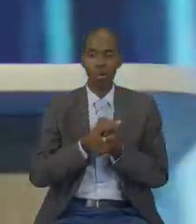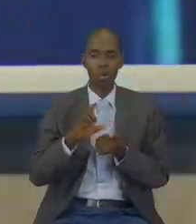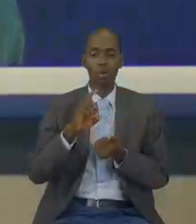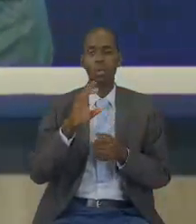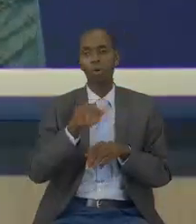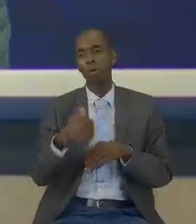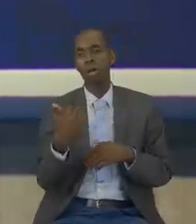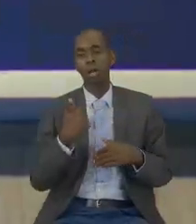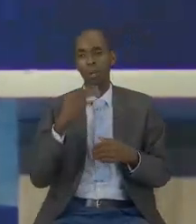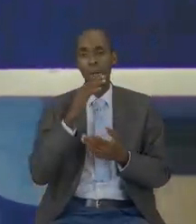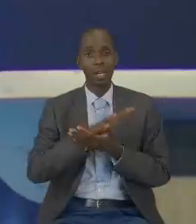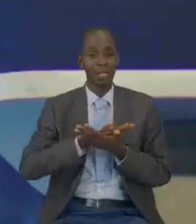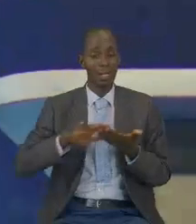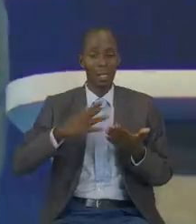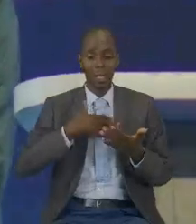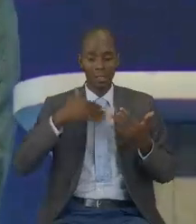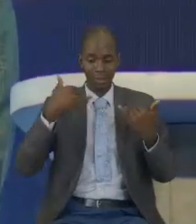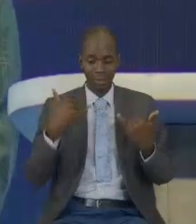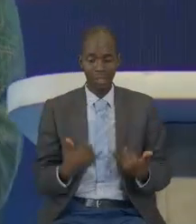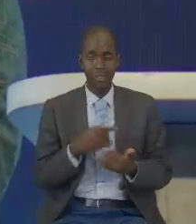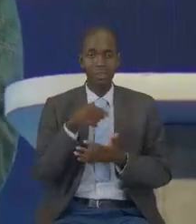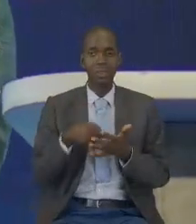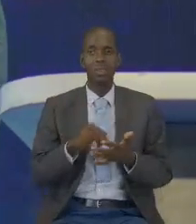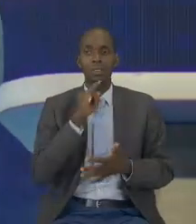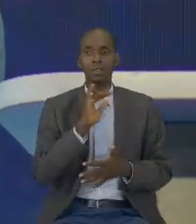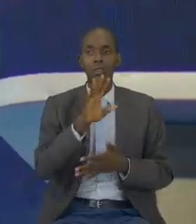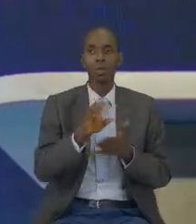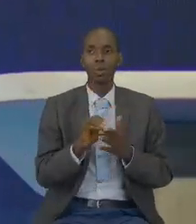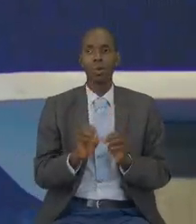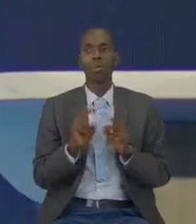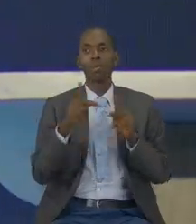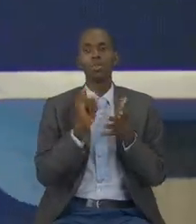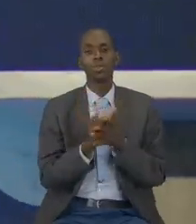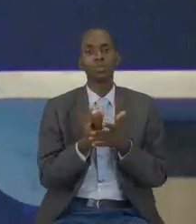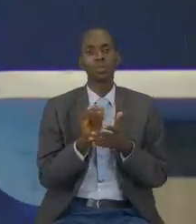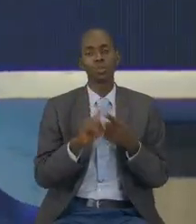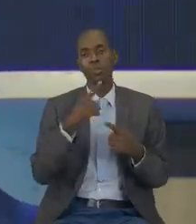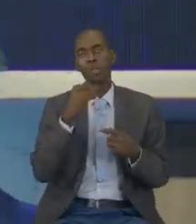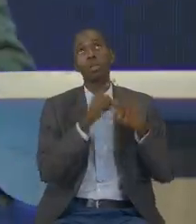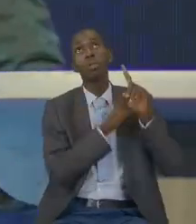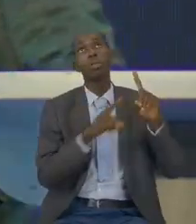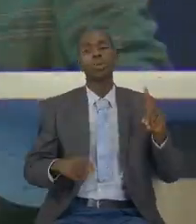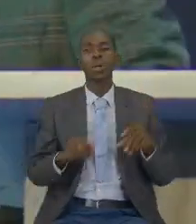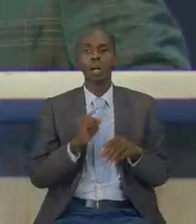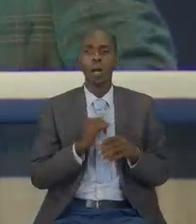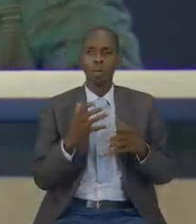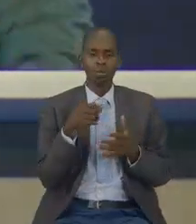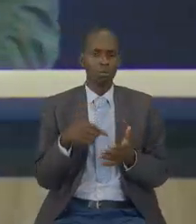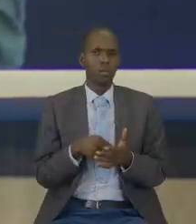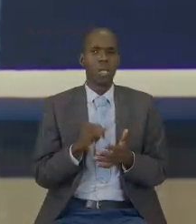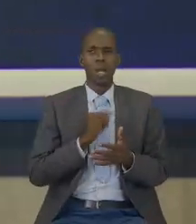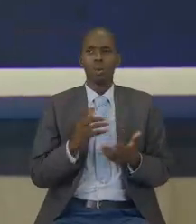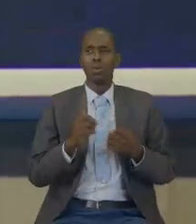this is your opportunity to say, yes, Lord, I want this. I want to follow the